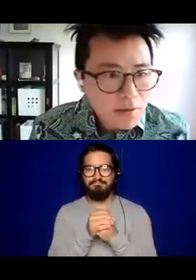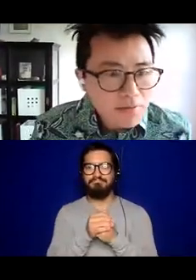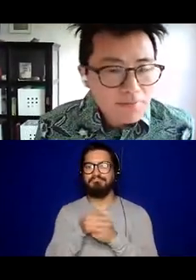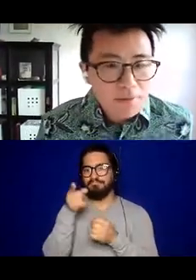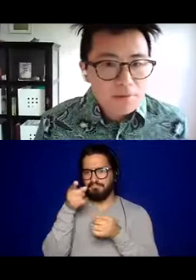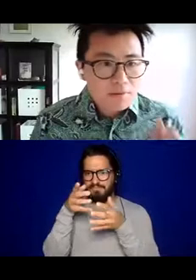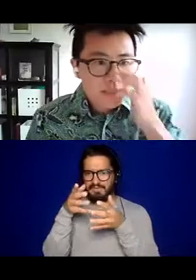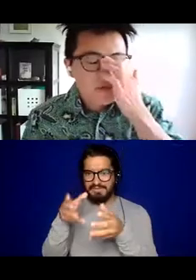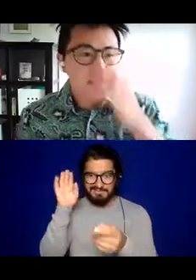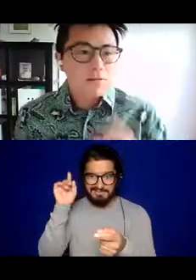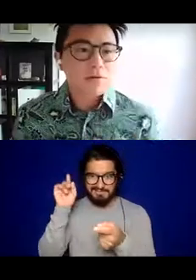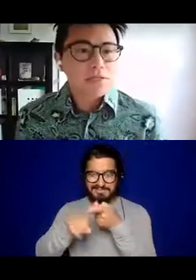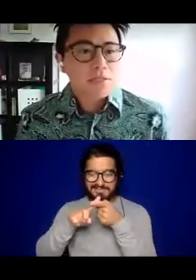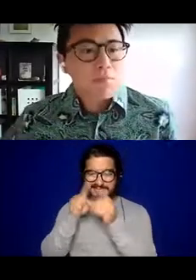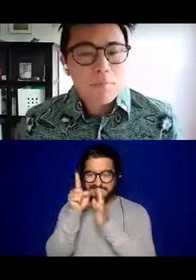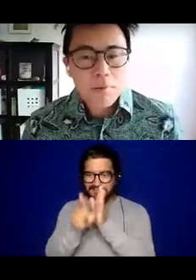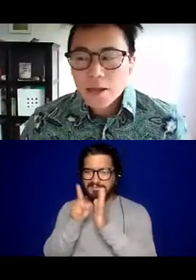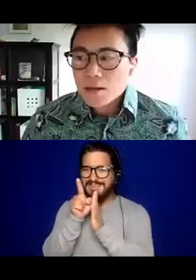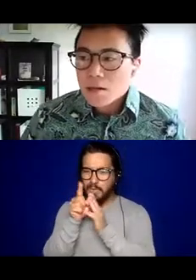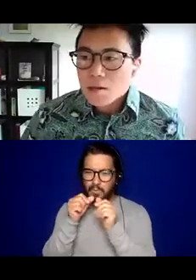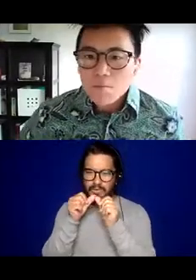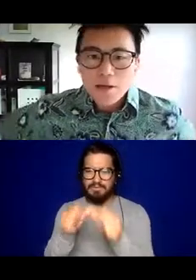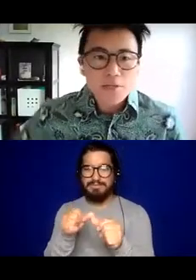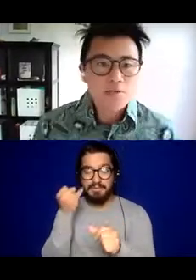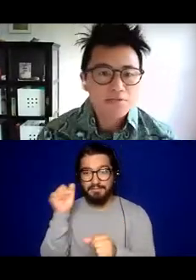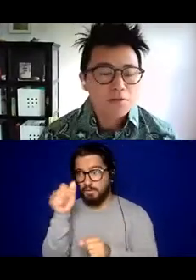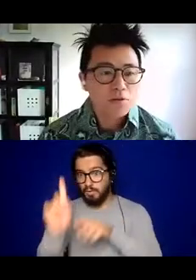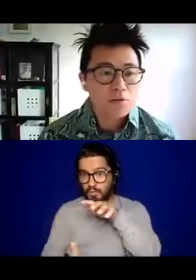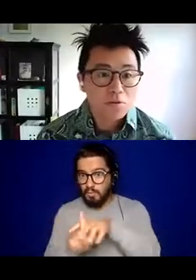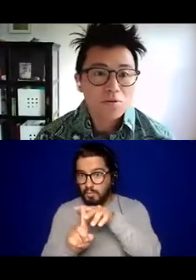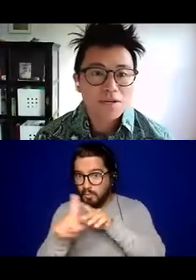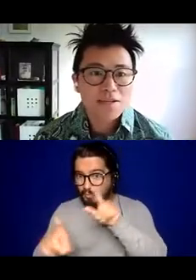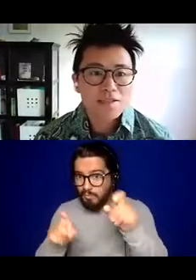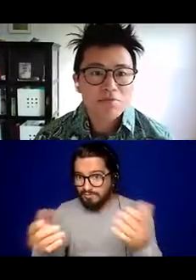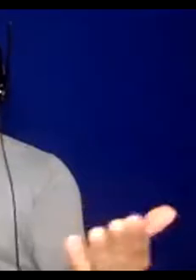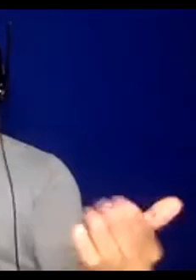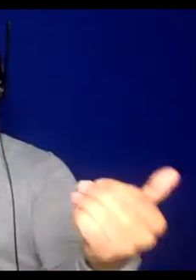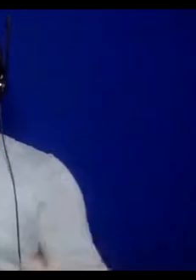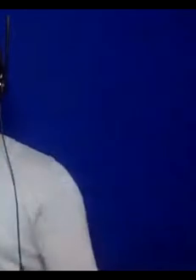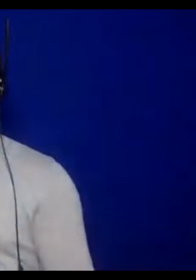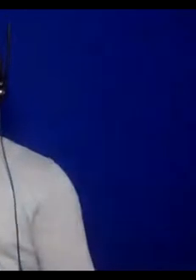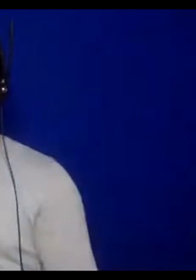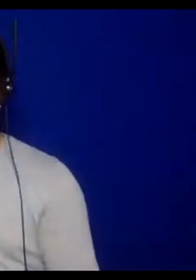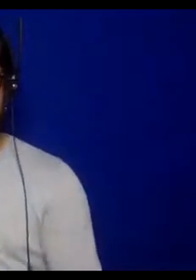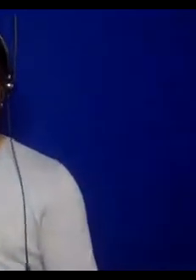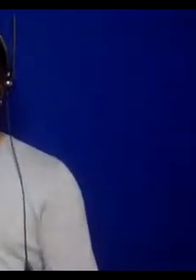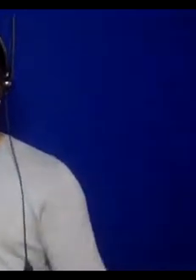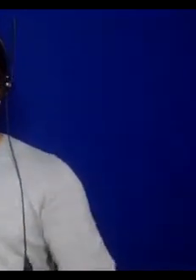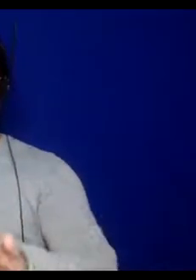but see if any other questions come up. But my question for you is, before you check out,